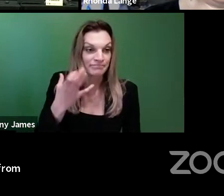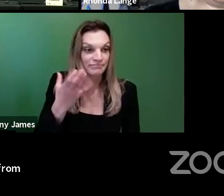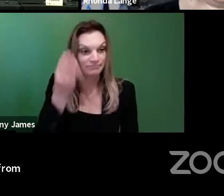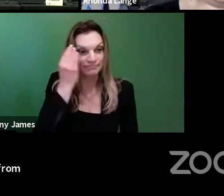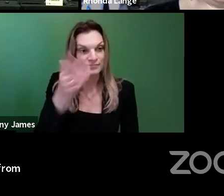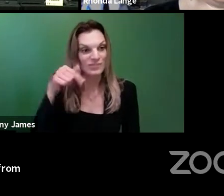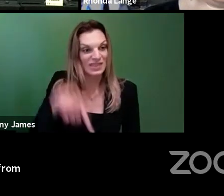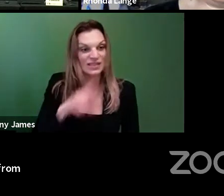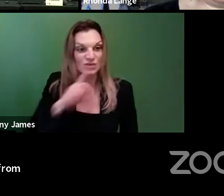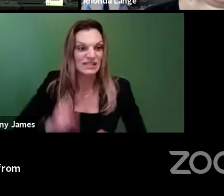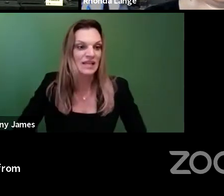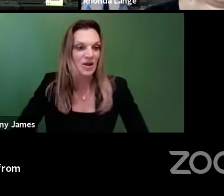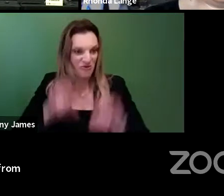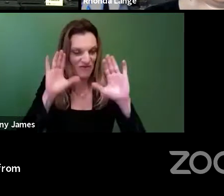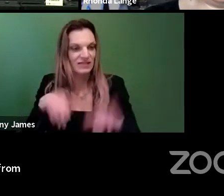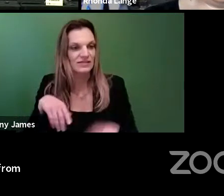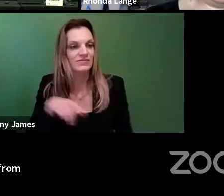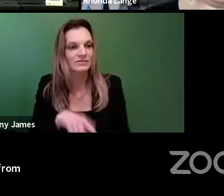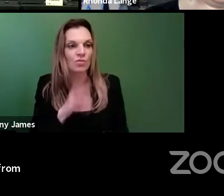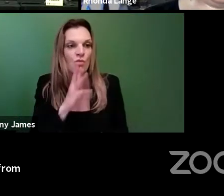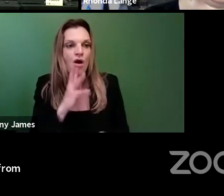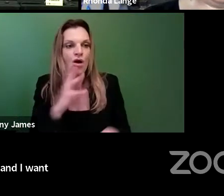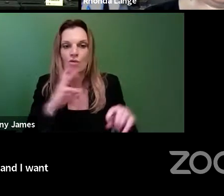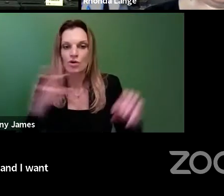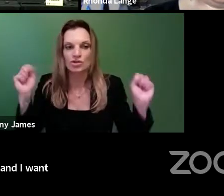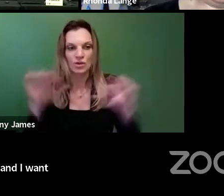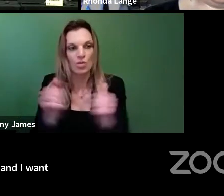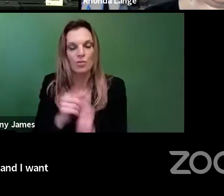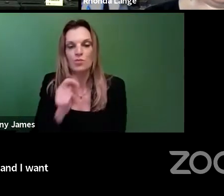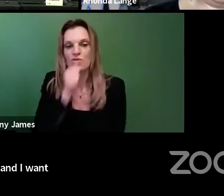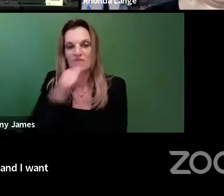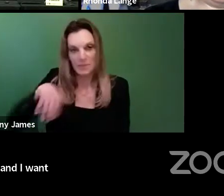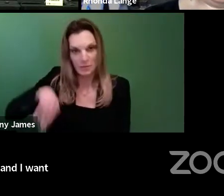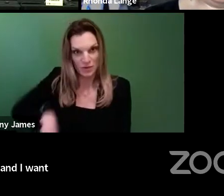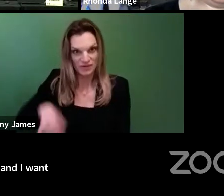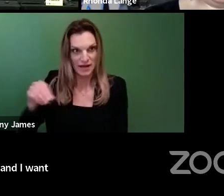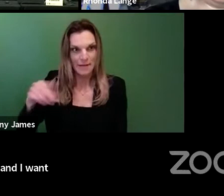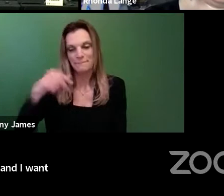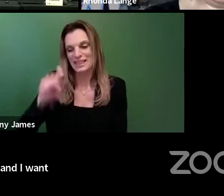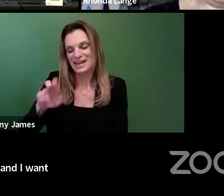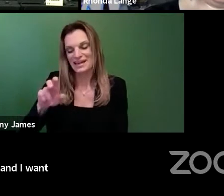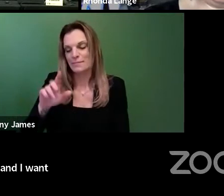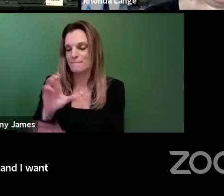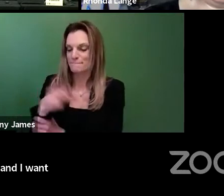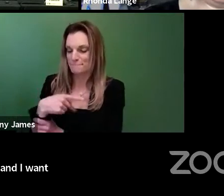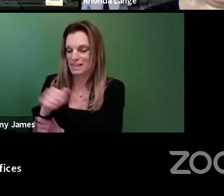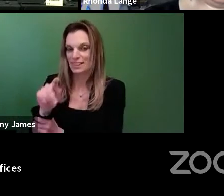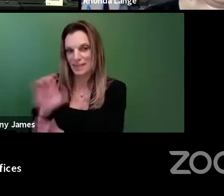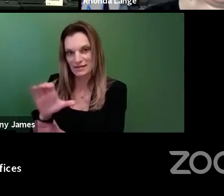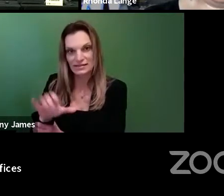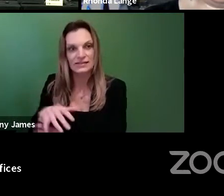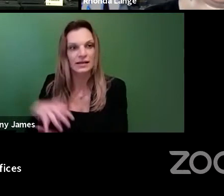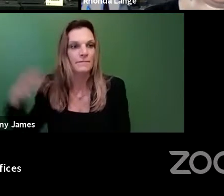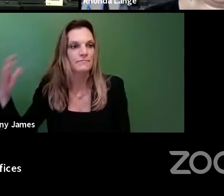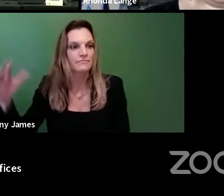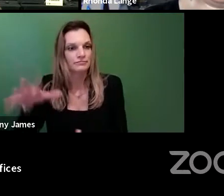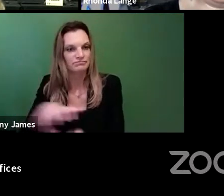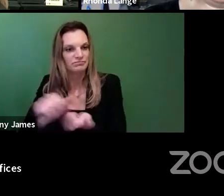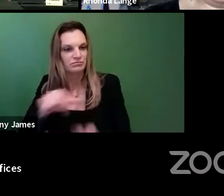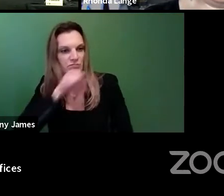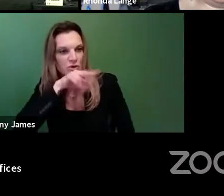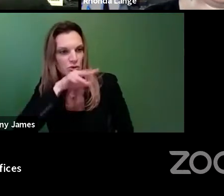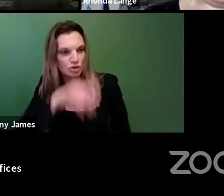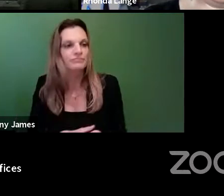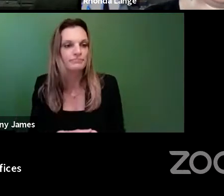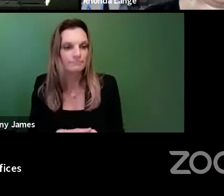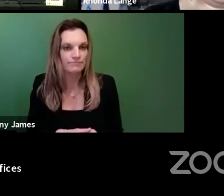this sacrifices local watersheds for private profit and plastic pollution. Thank you. Thank you so